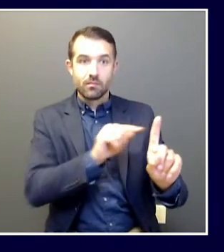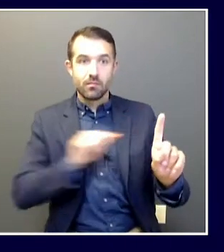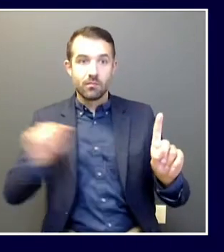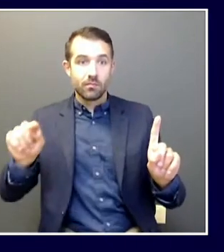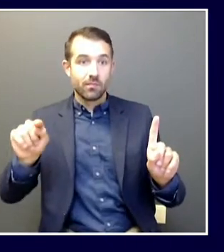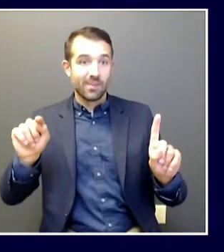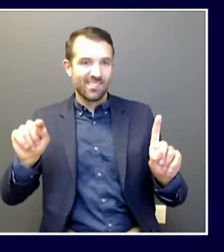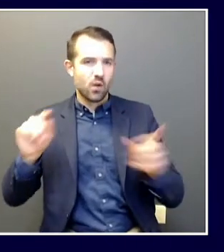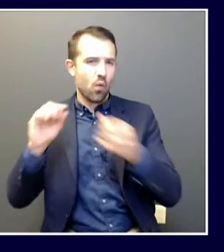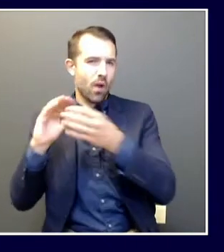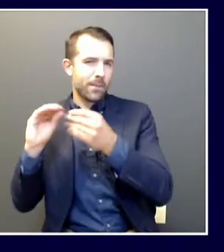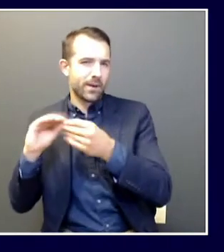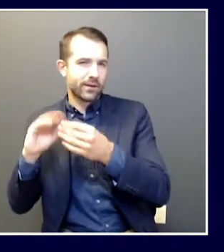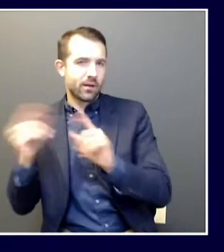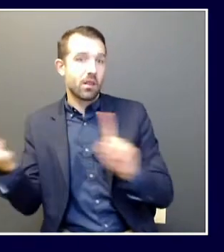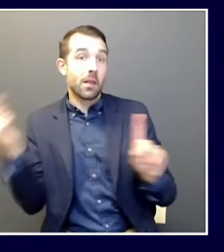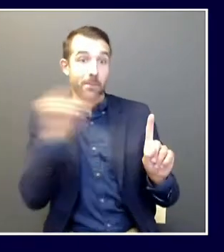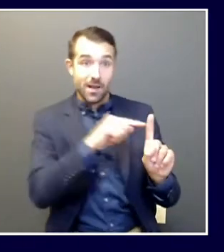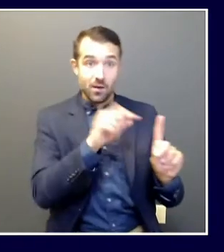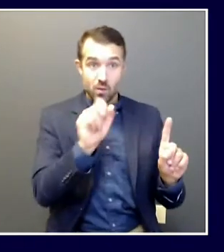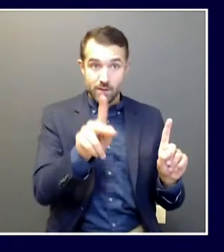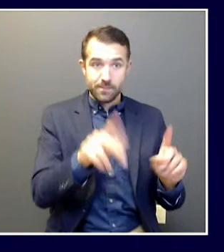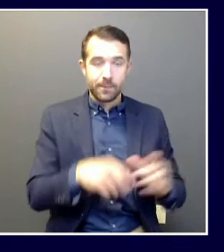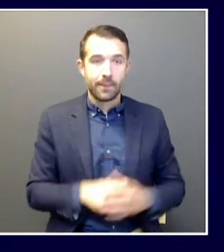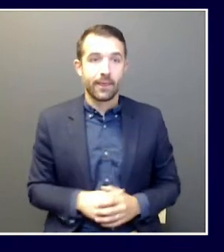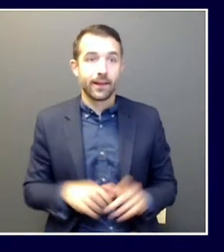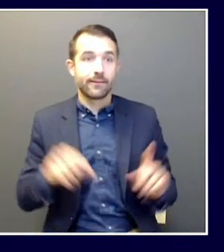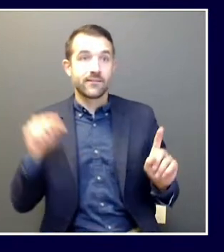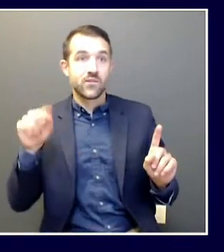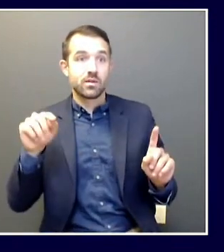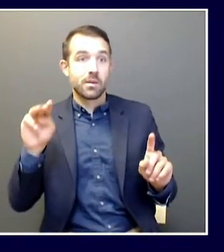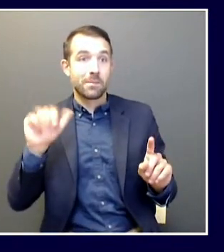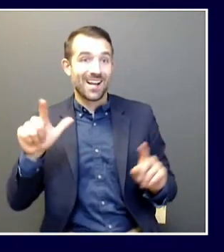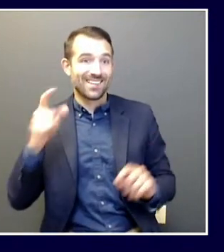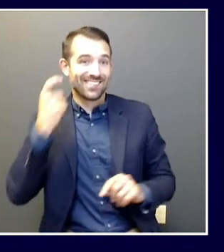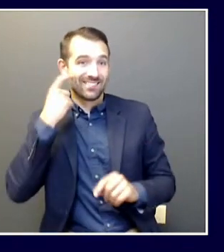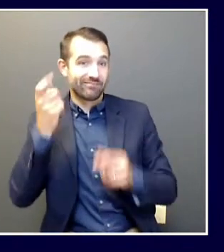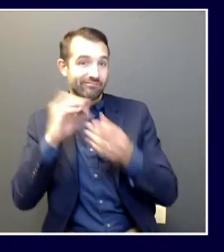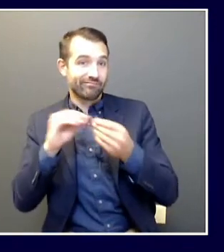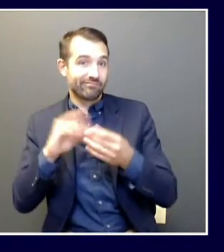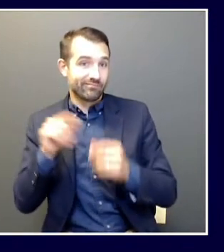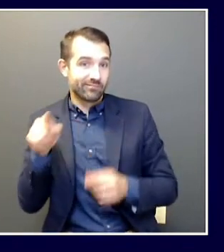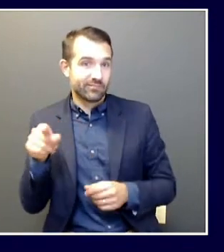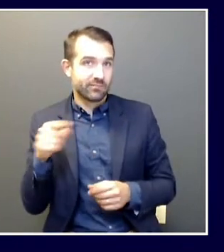Mal Meyer's question. Mal, I should have said, and I will add on to my prior response.